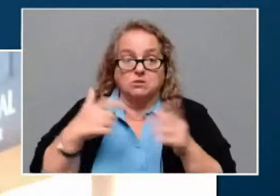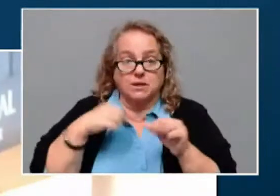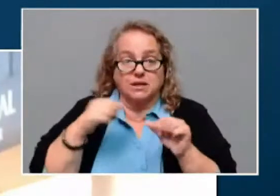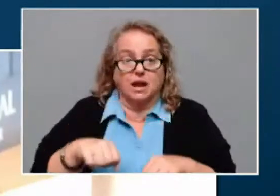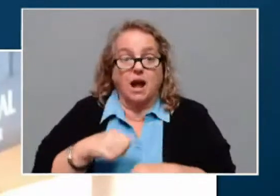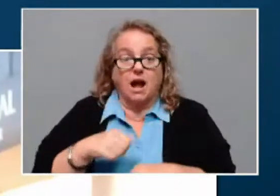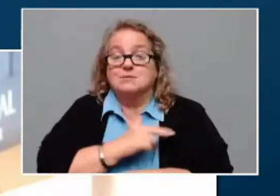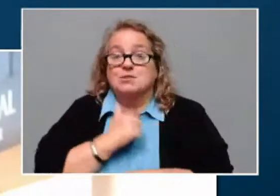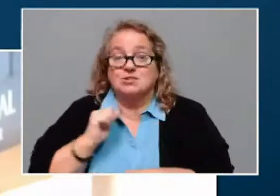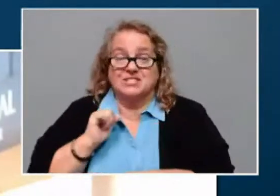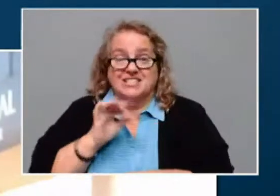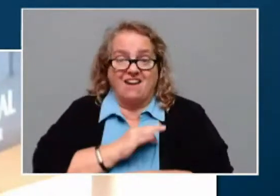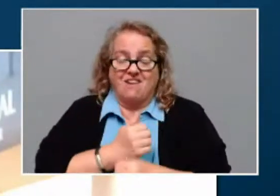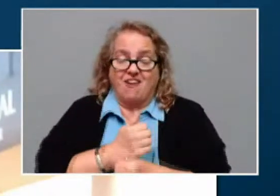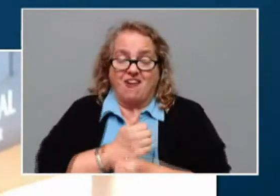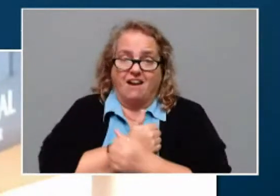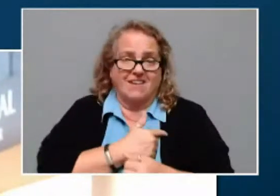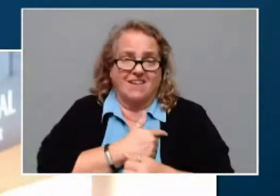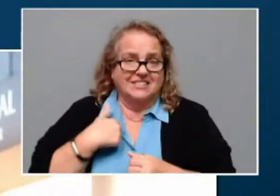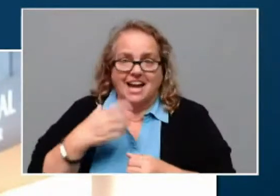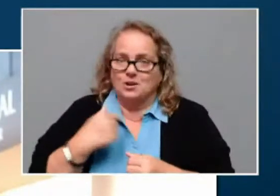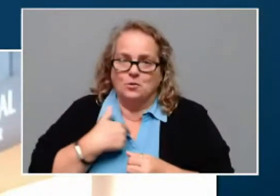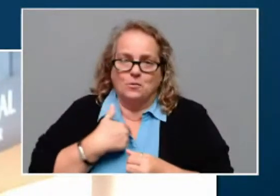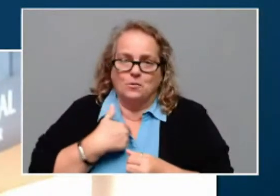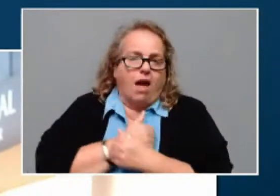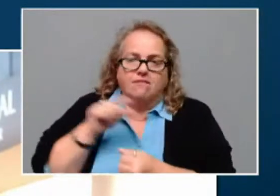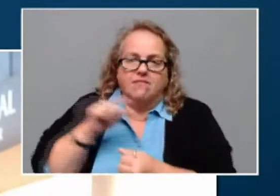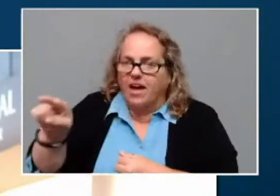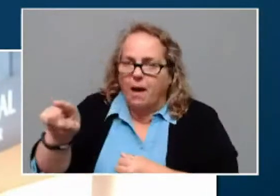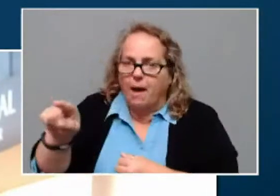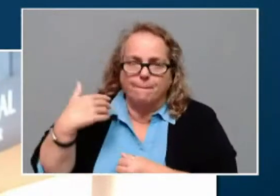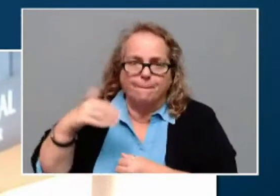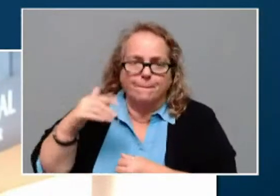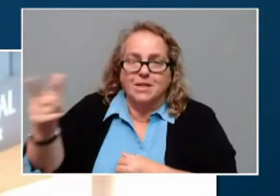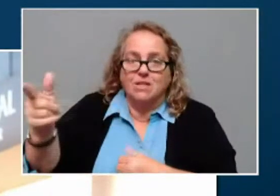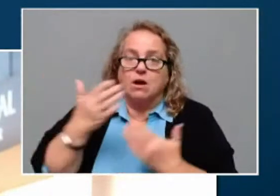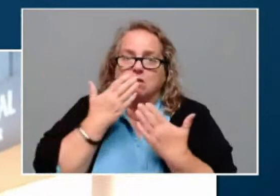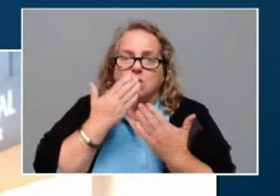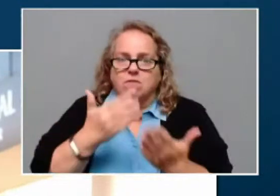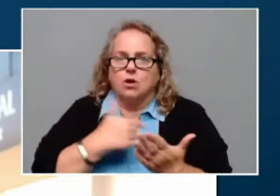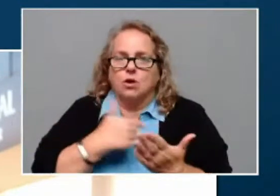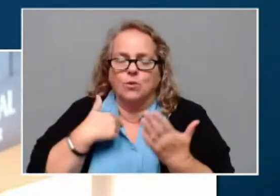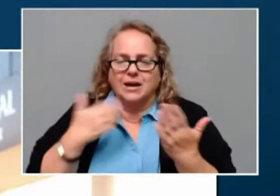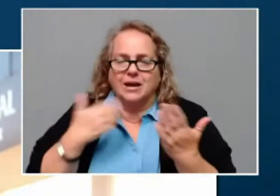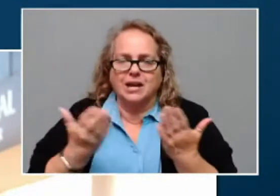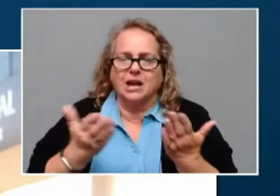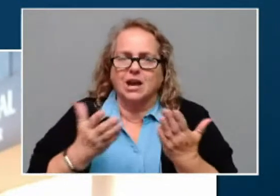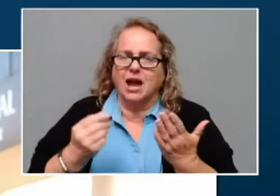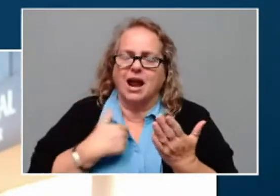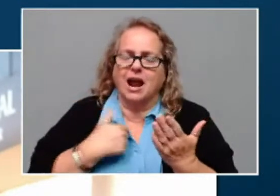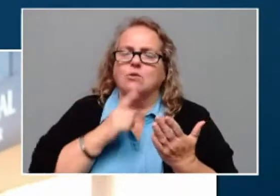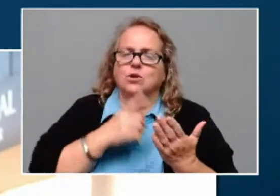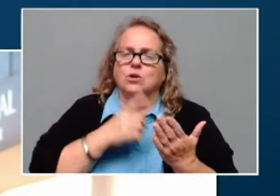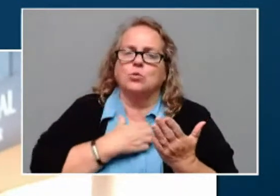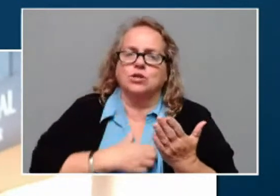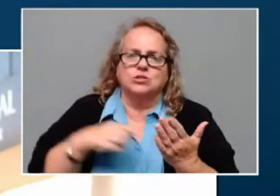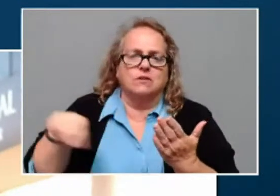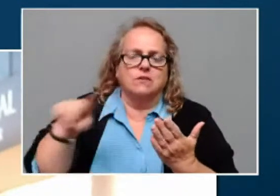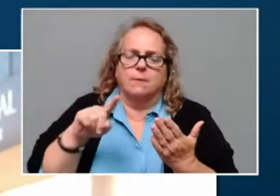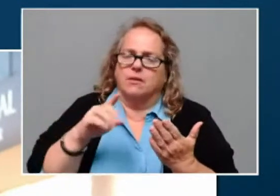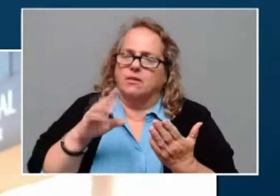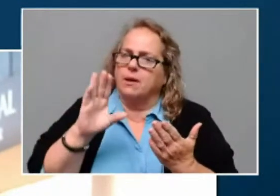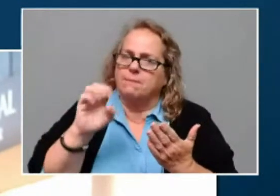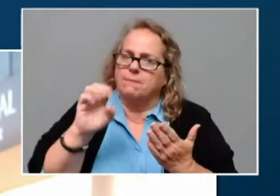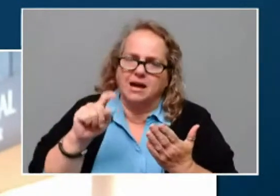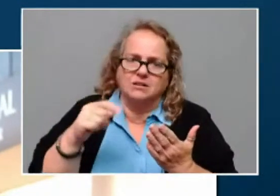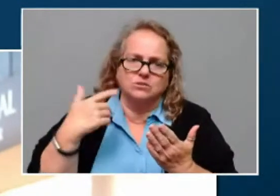absolutely love them. They're grateful that we're here, and I really wish that I wish them the best,